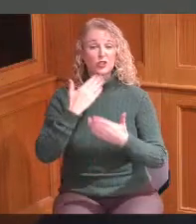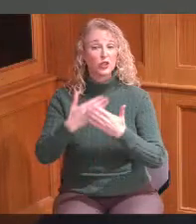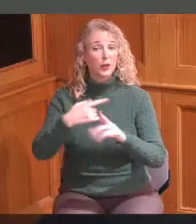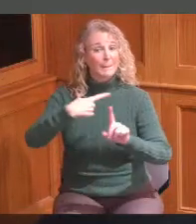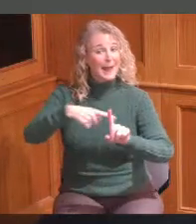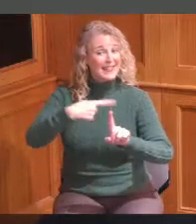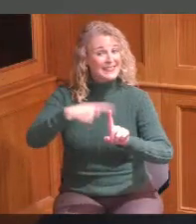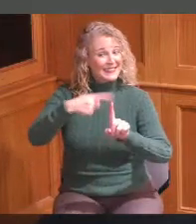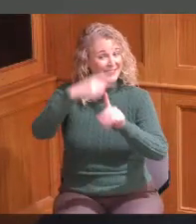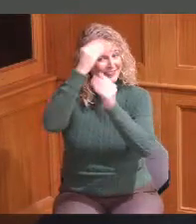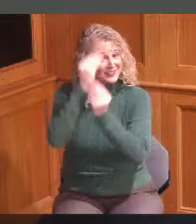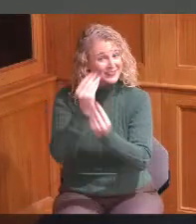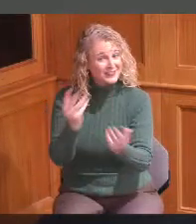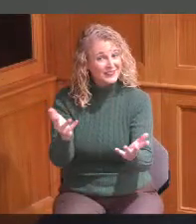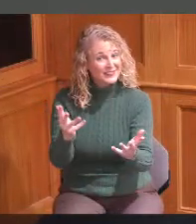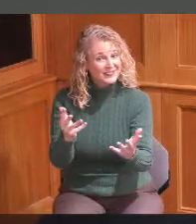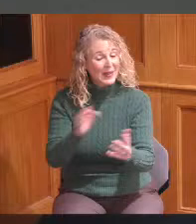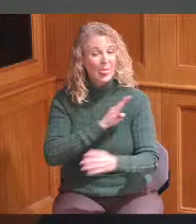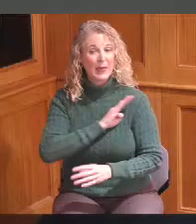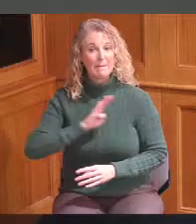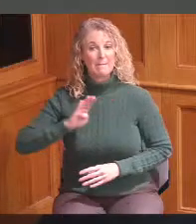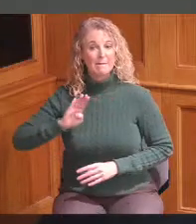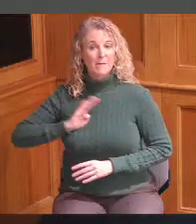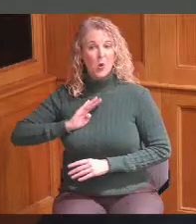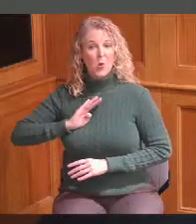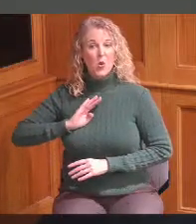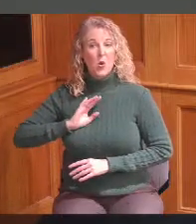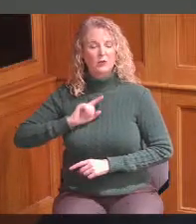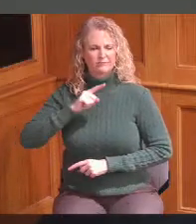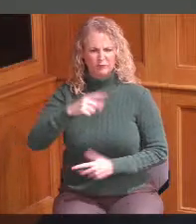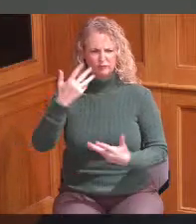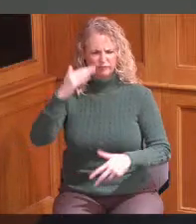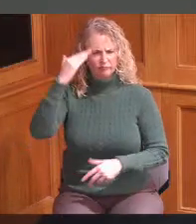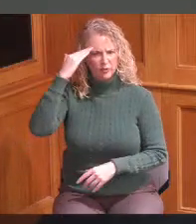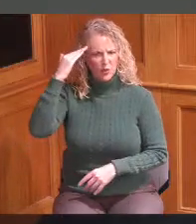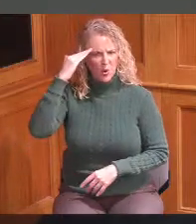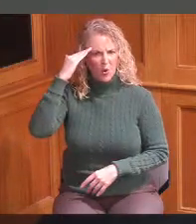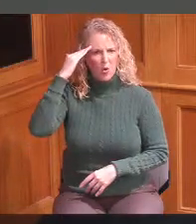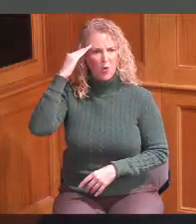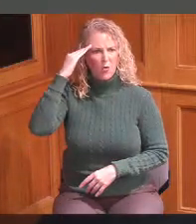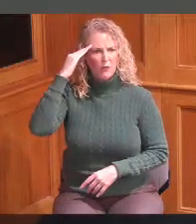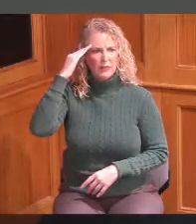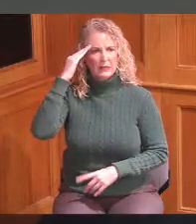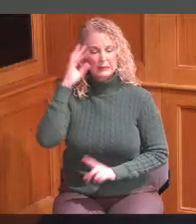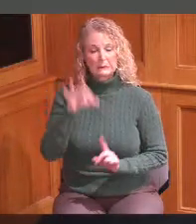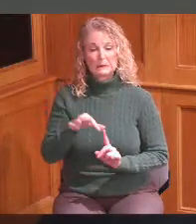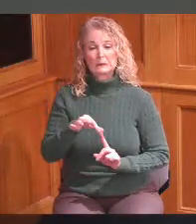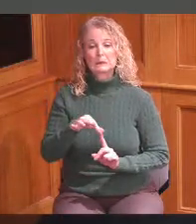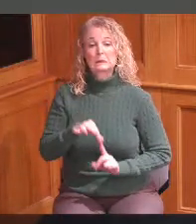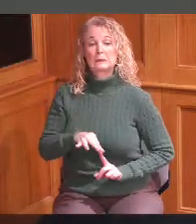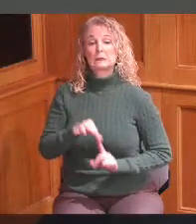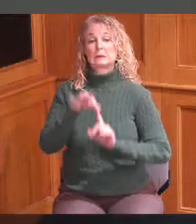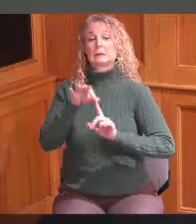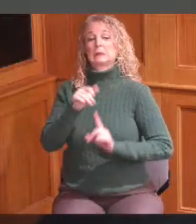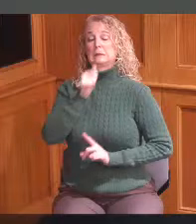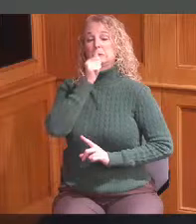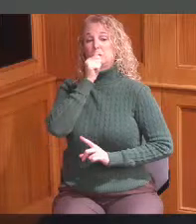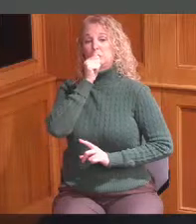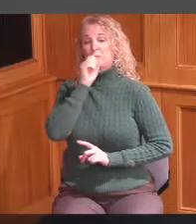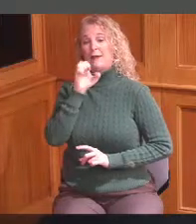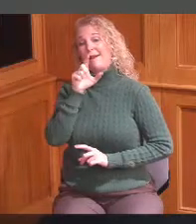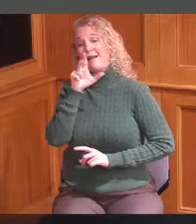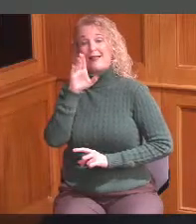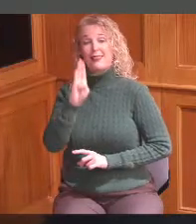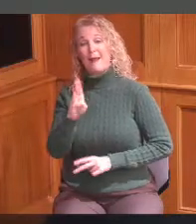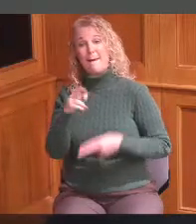item, the board has heard in the past about the very exclusive club up at the 911 center called